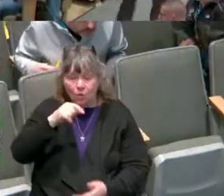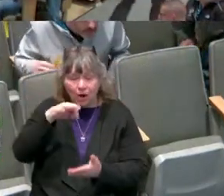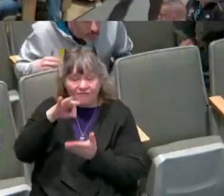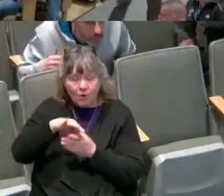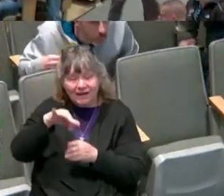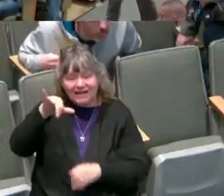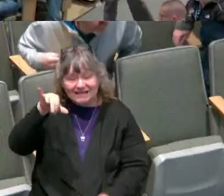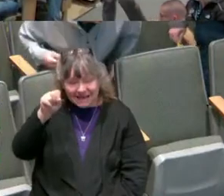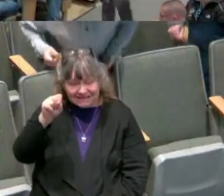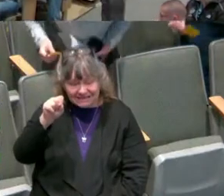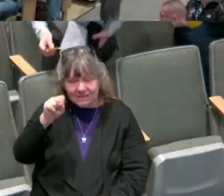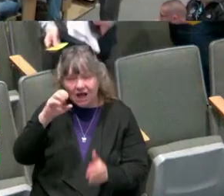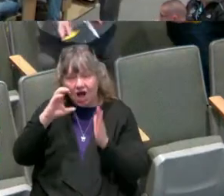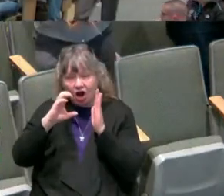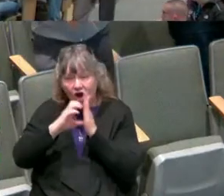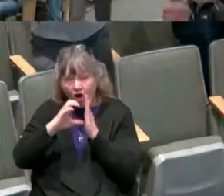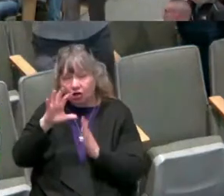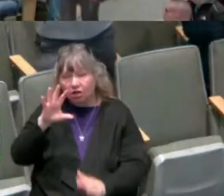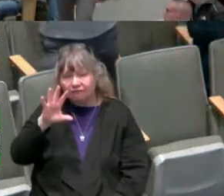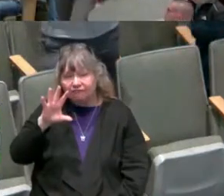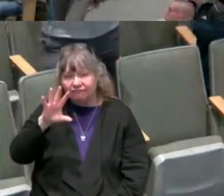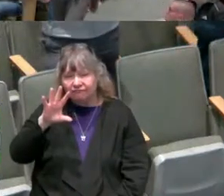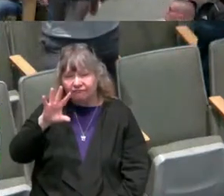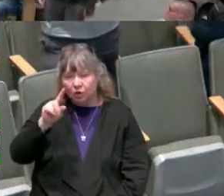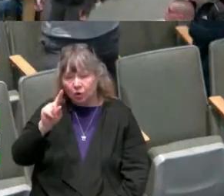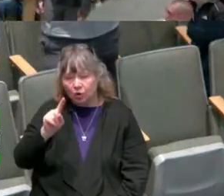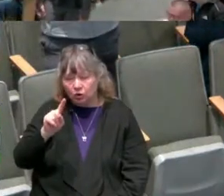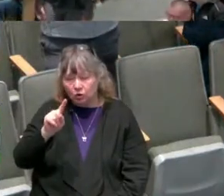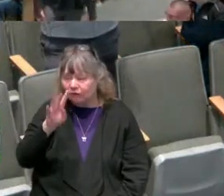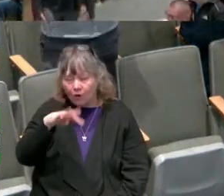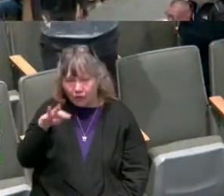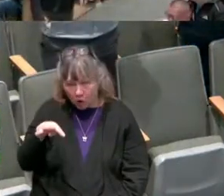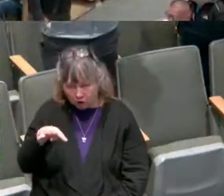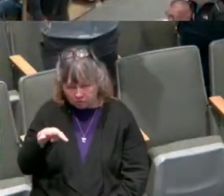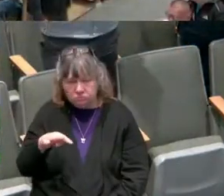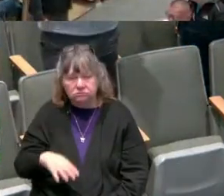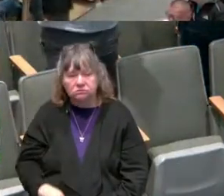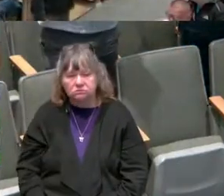yes on article 40 44.